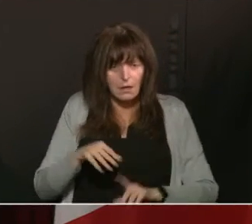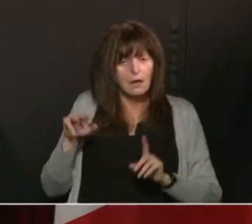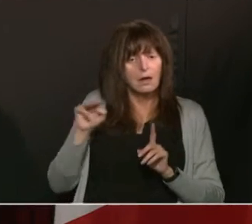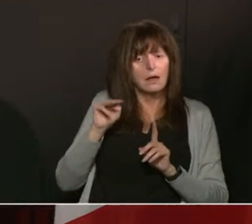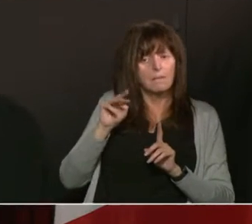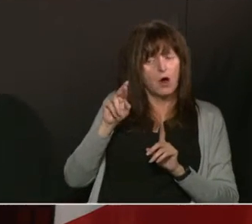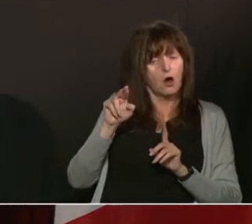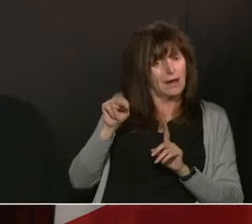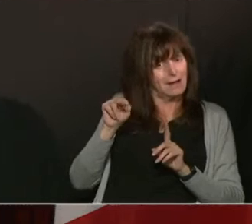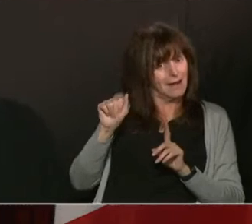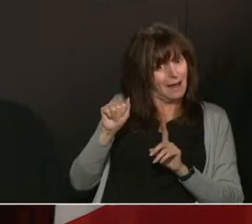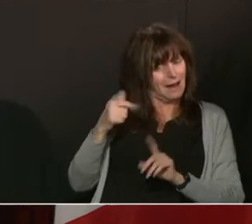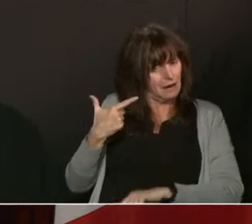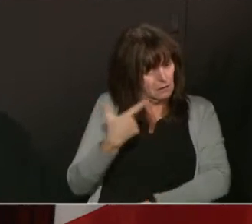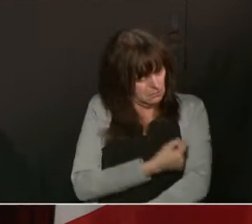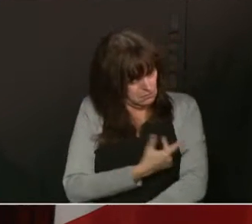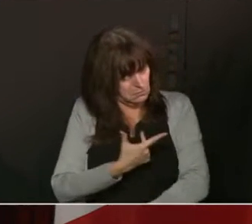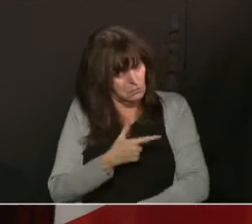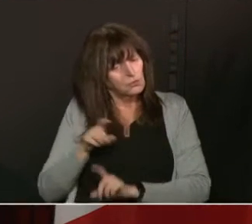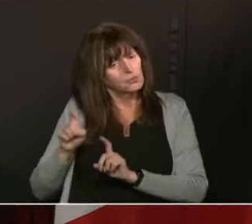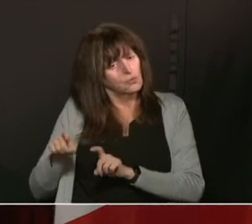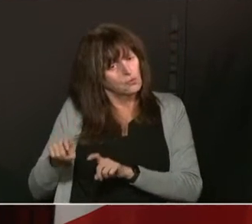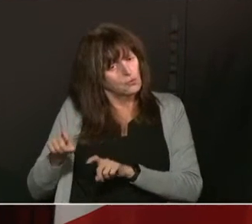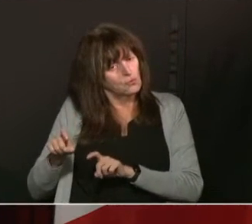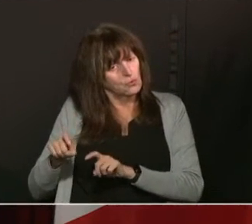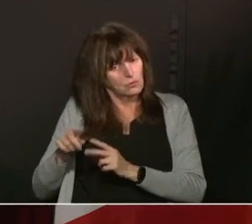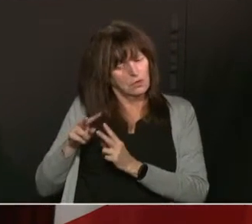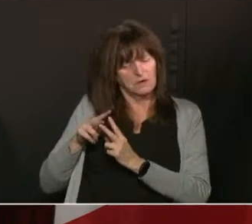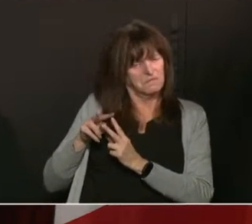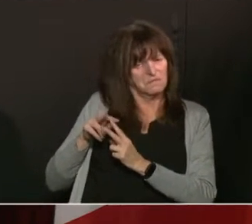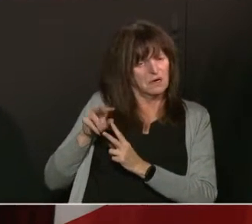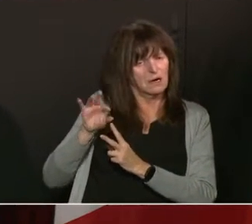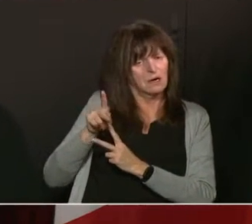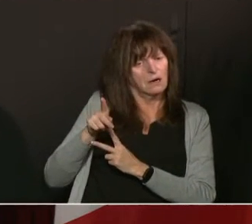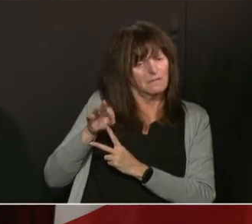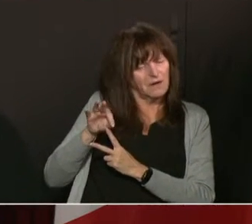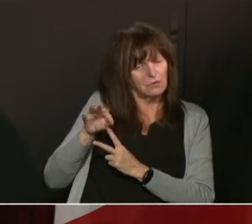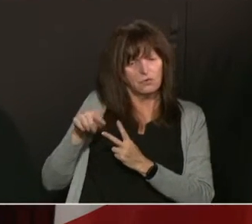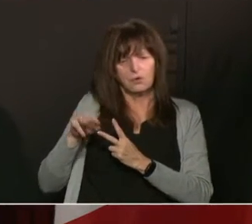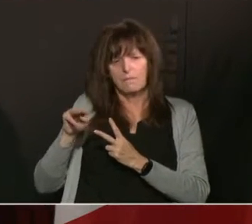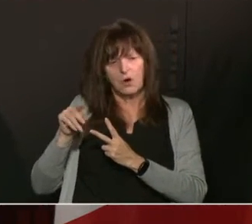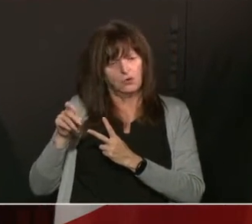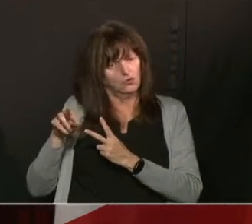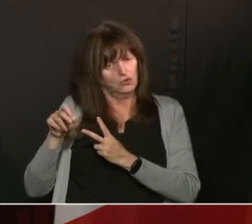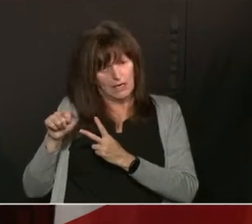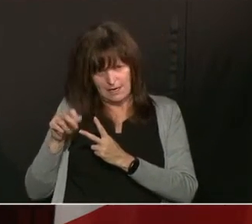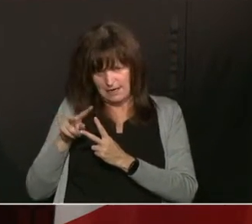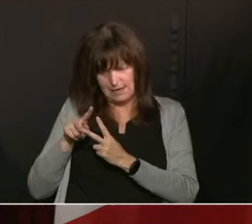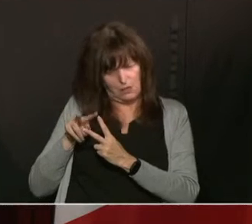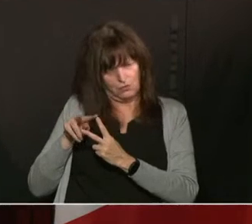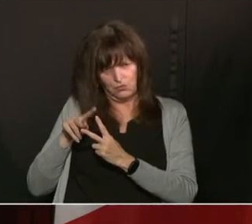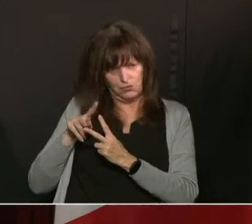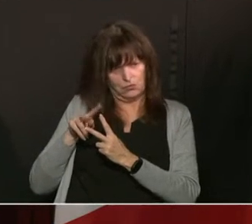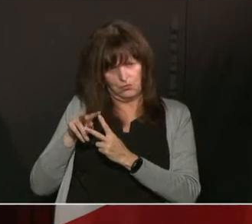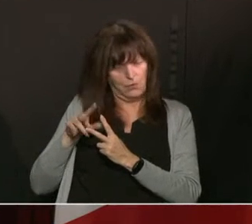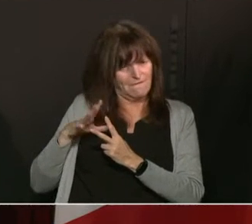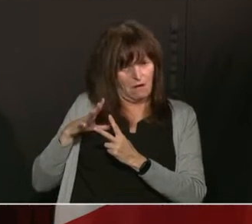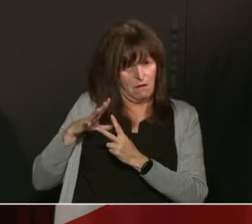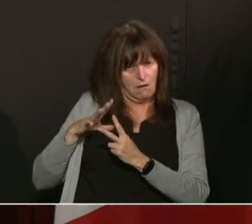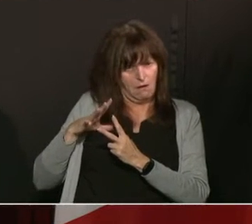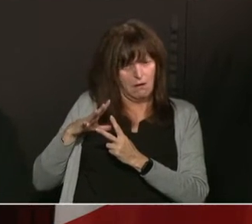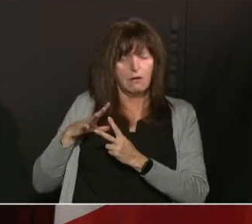vaccine at that time. And it doesn't matter which one, they both are very effective and interchangeable. So 30-day time frame is